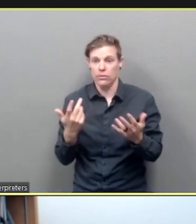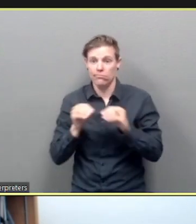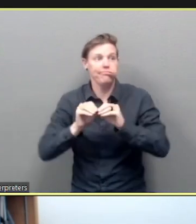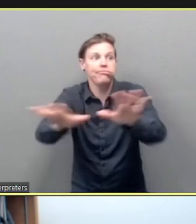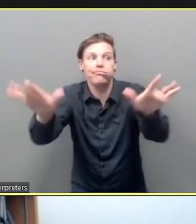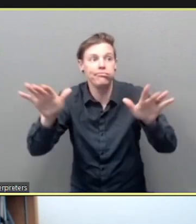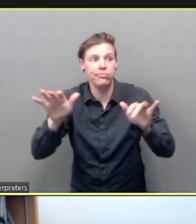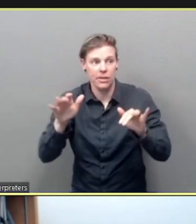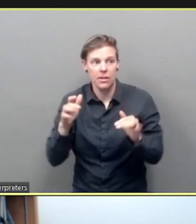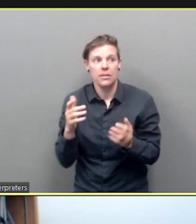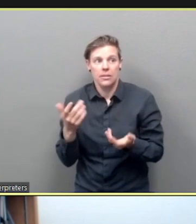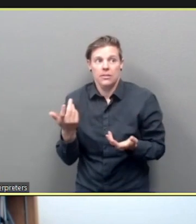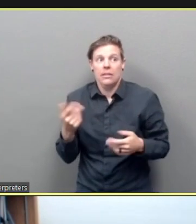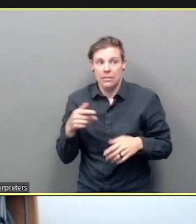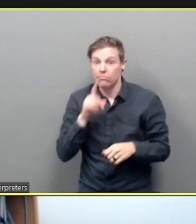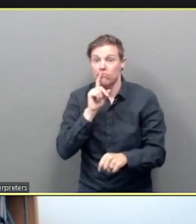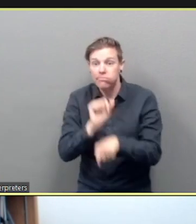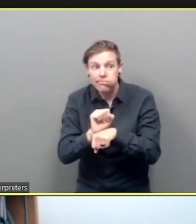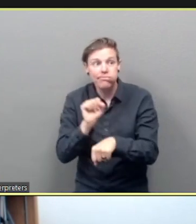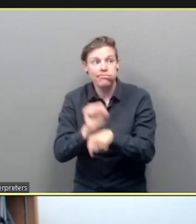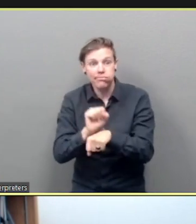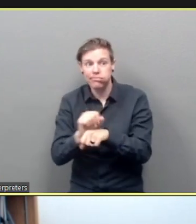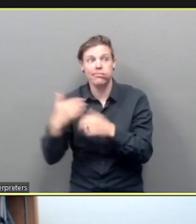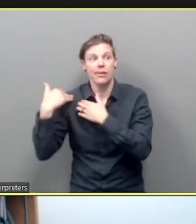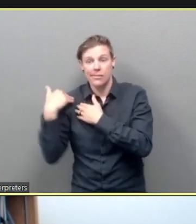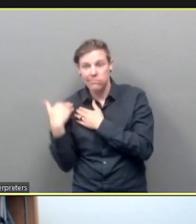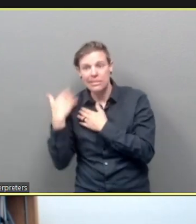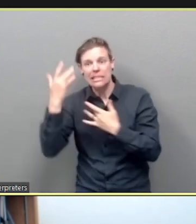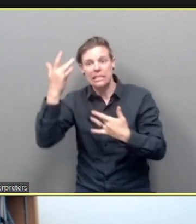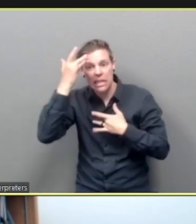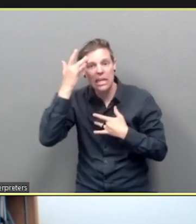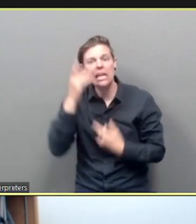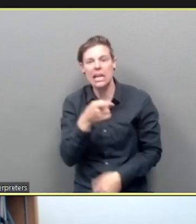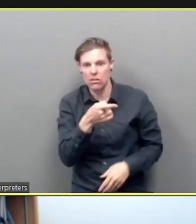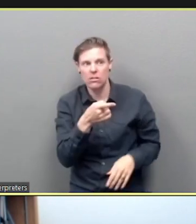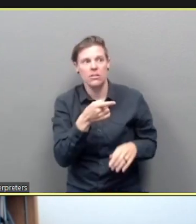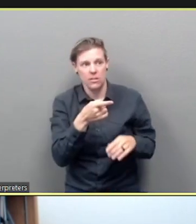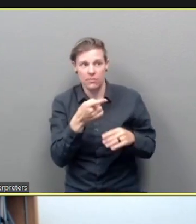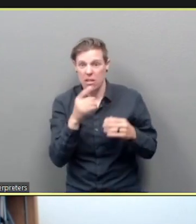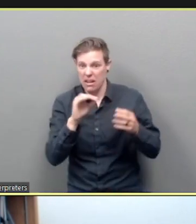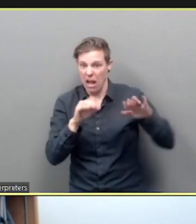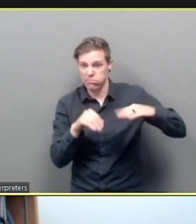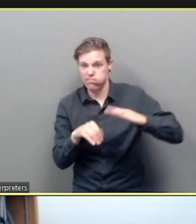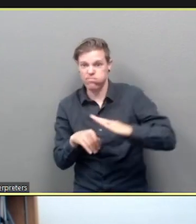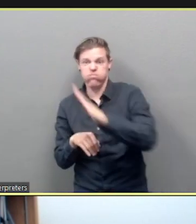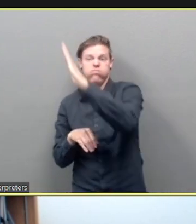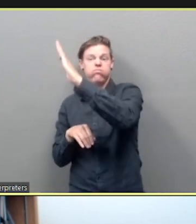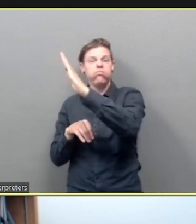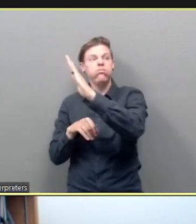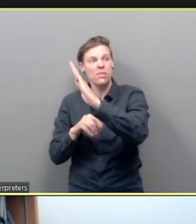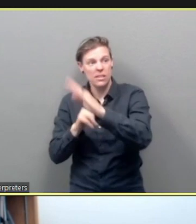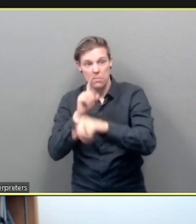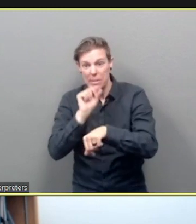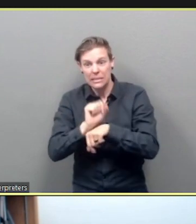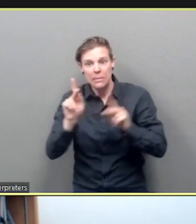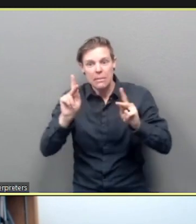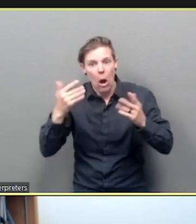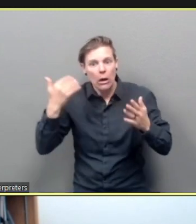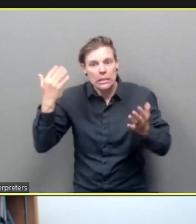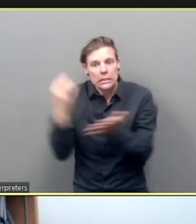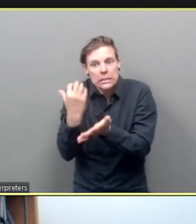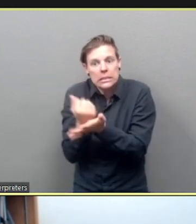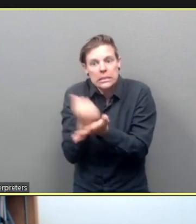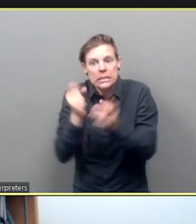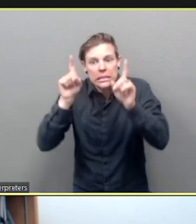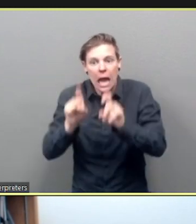true burden of disease, because these are simply the tests that were, these represent